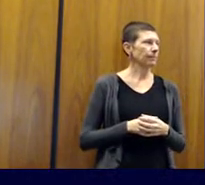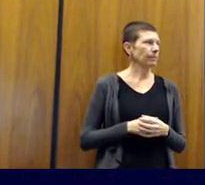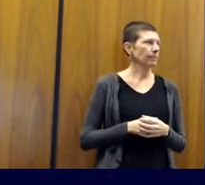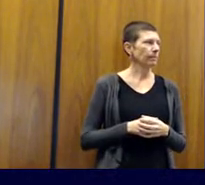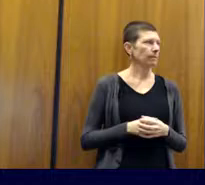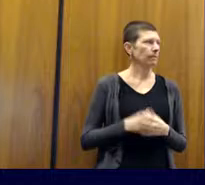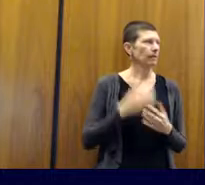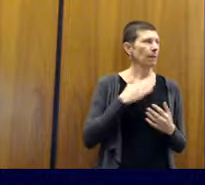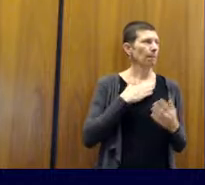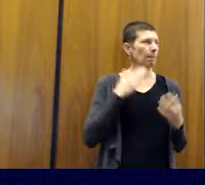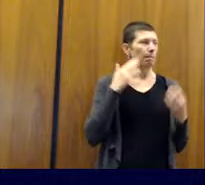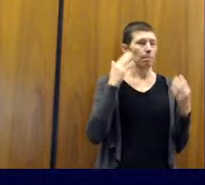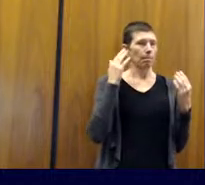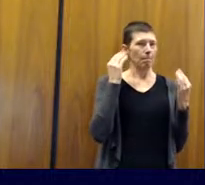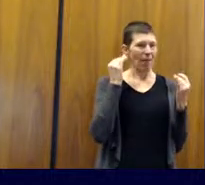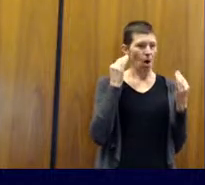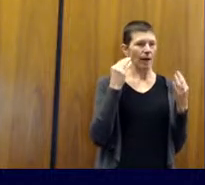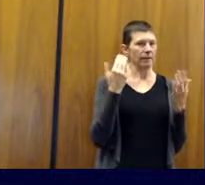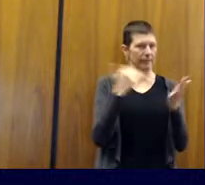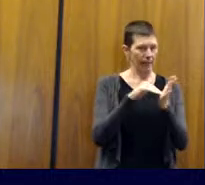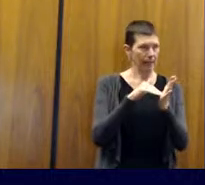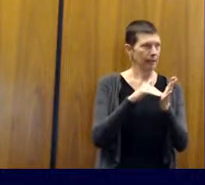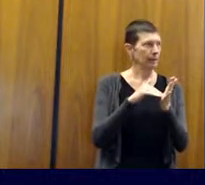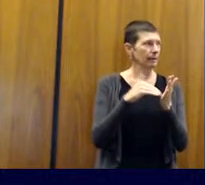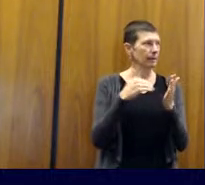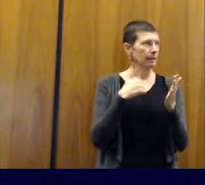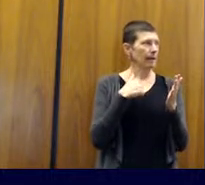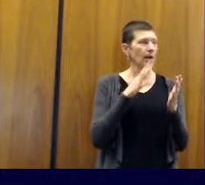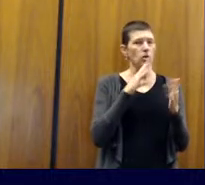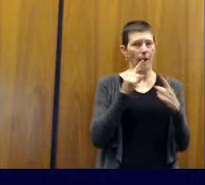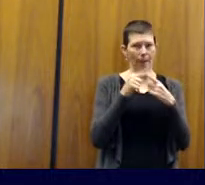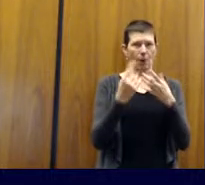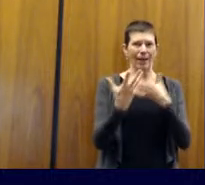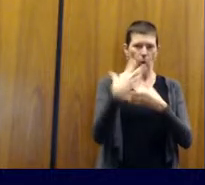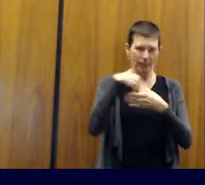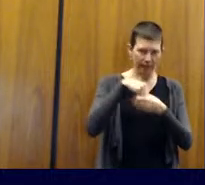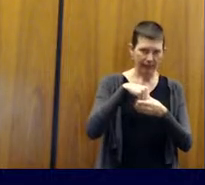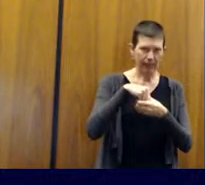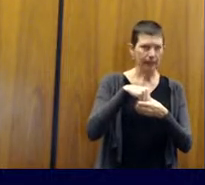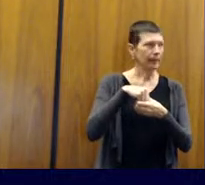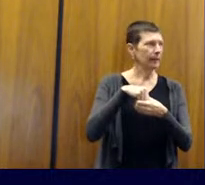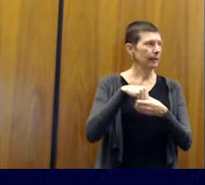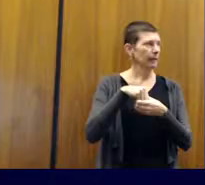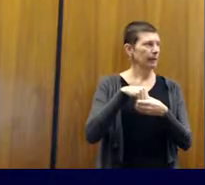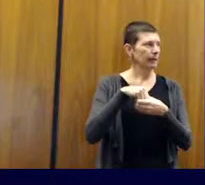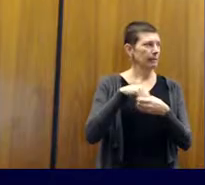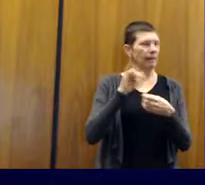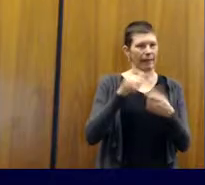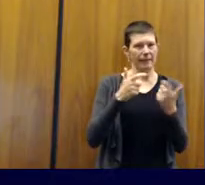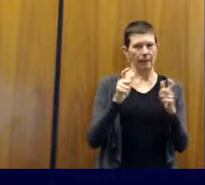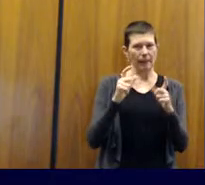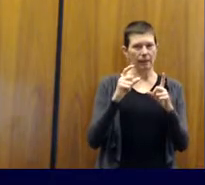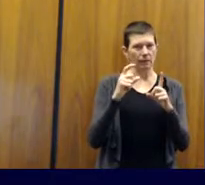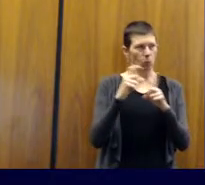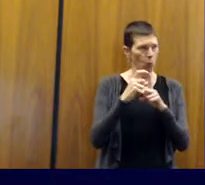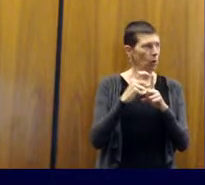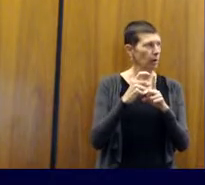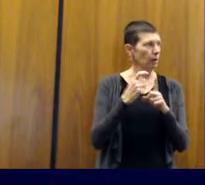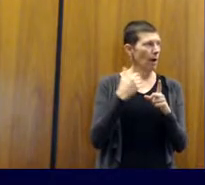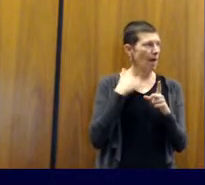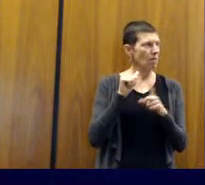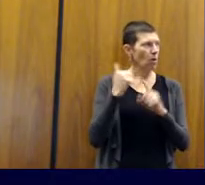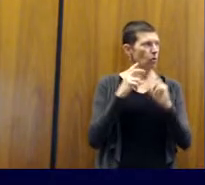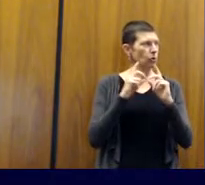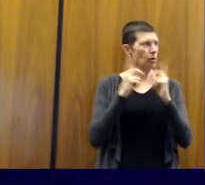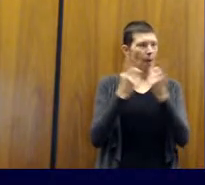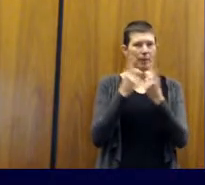My thought is, though, once again, I speak to inclusivity, and it's a big word. We might have other departments who want to